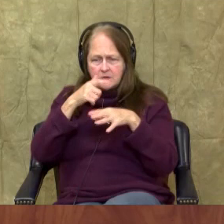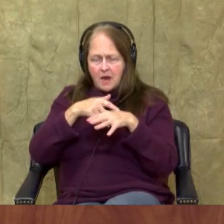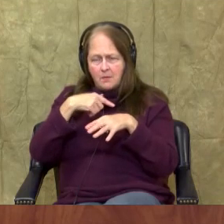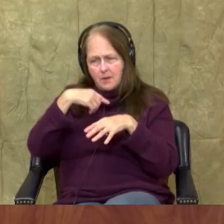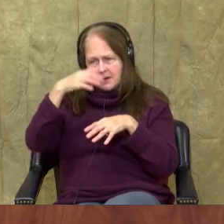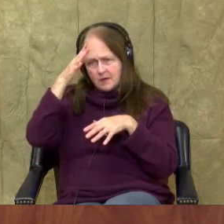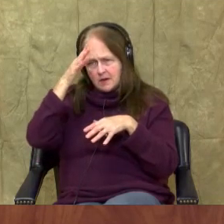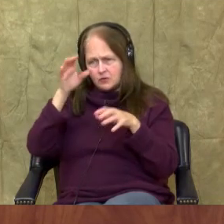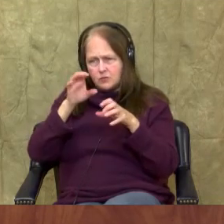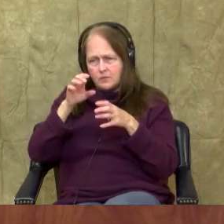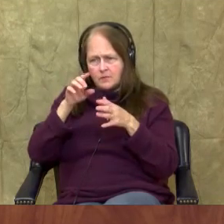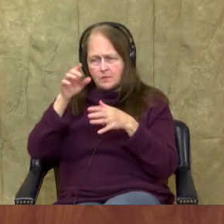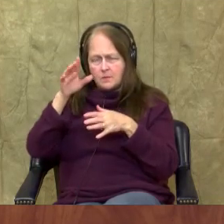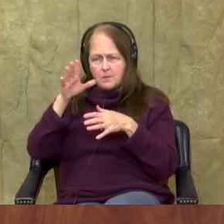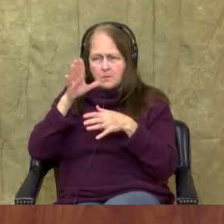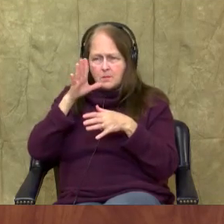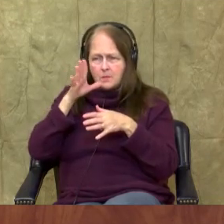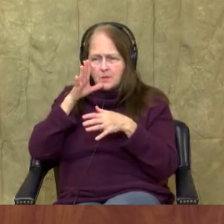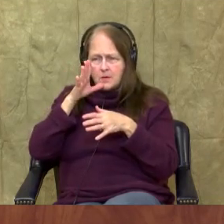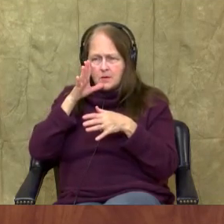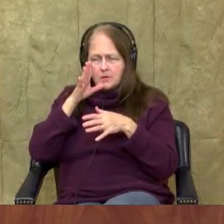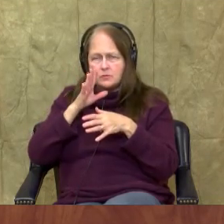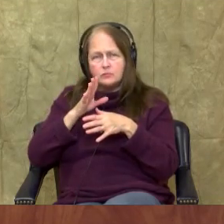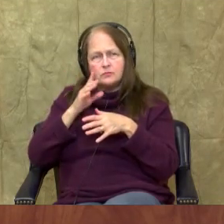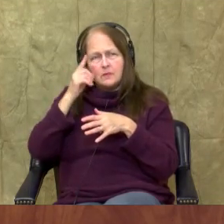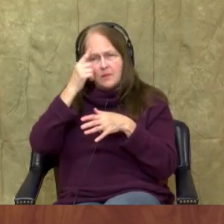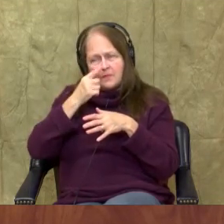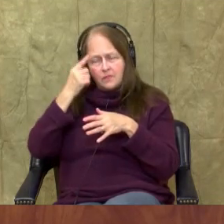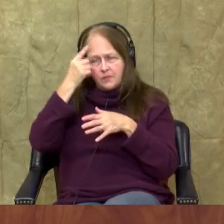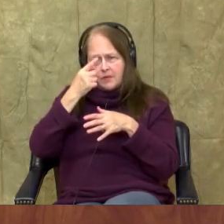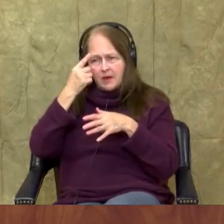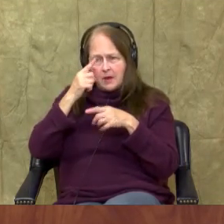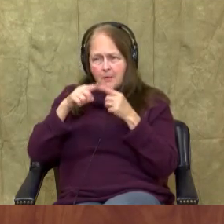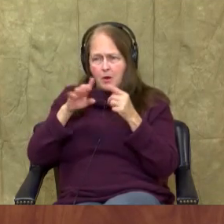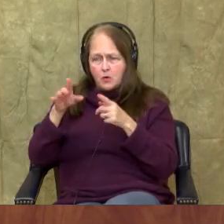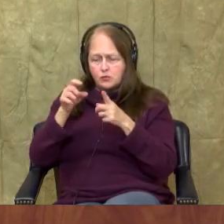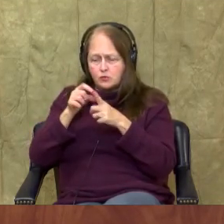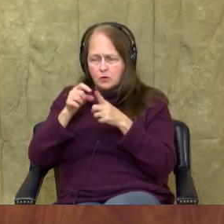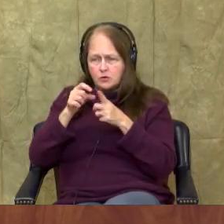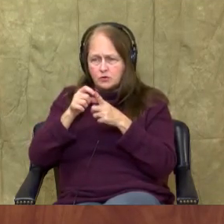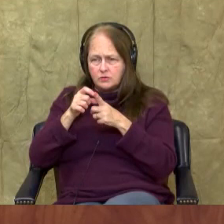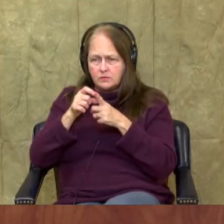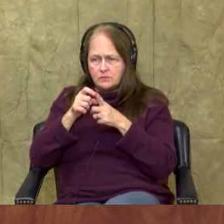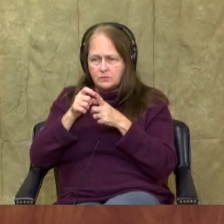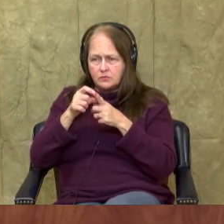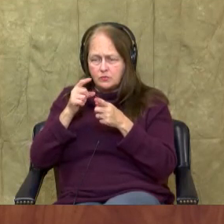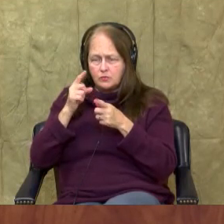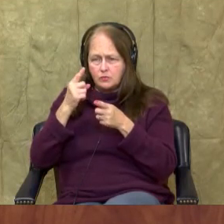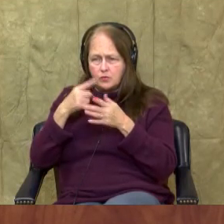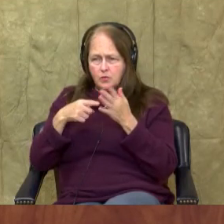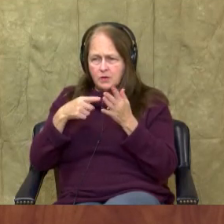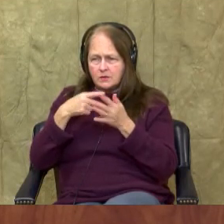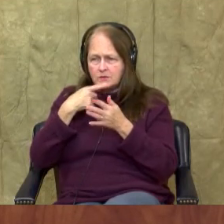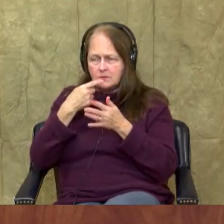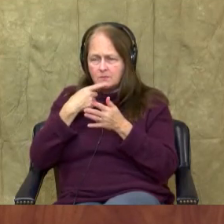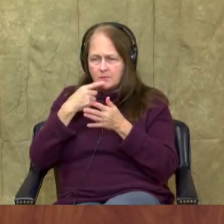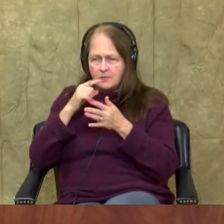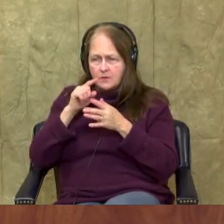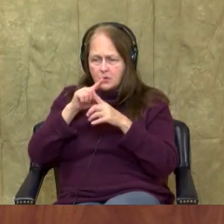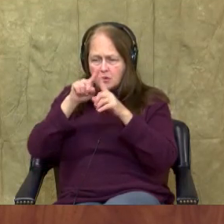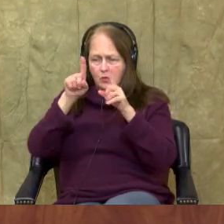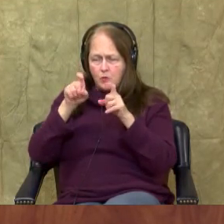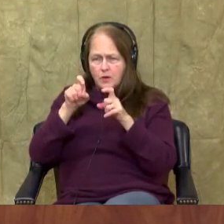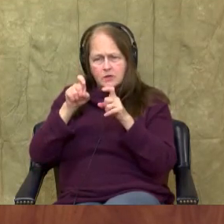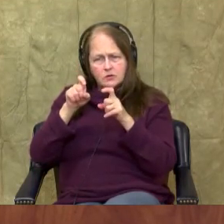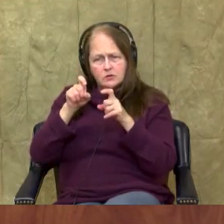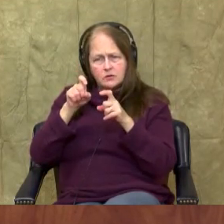sometimes. Mom said that he's chewing up his words to see how they taste before he lets them out. So the question that you might